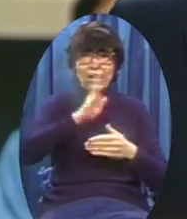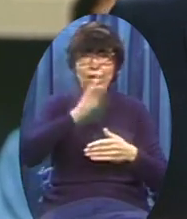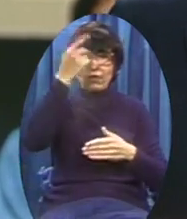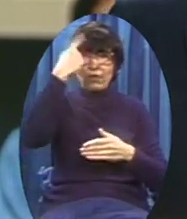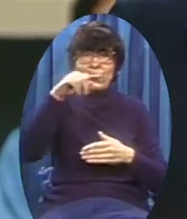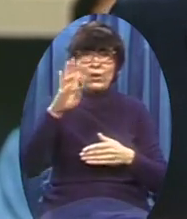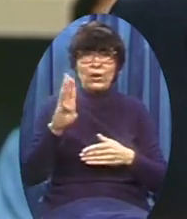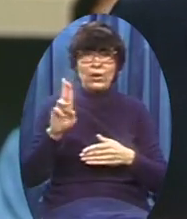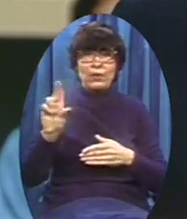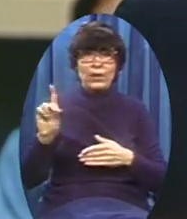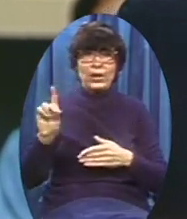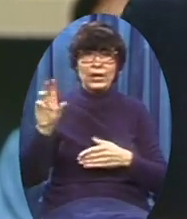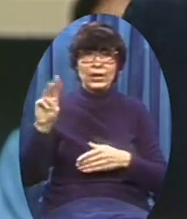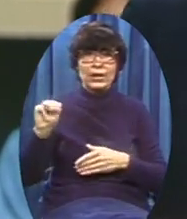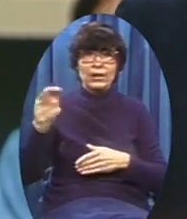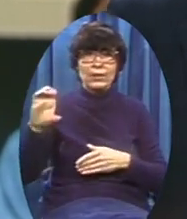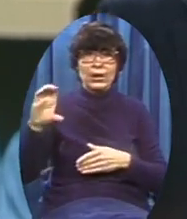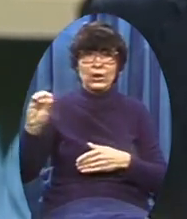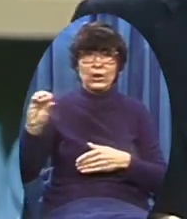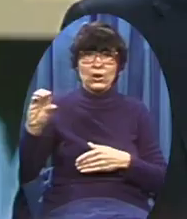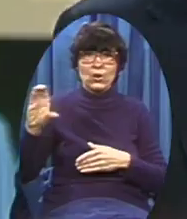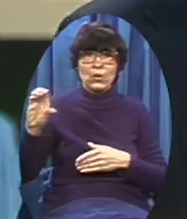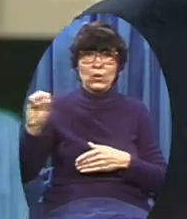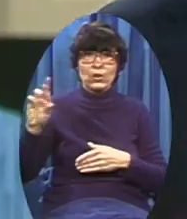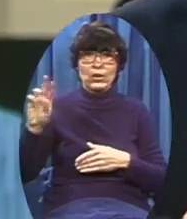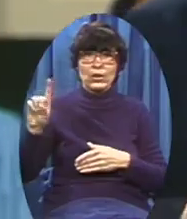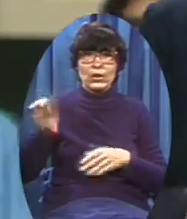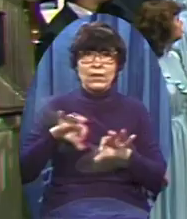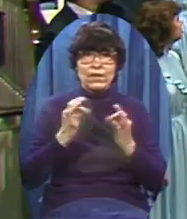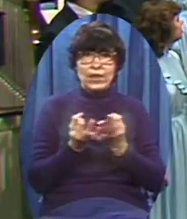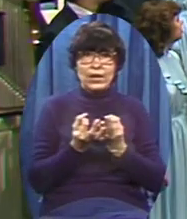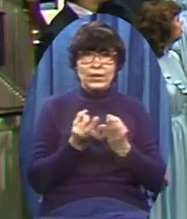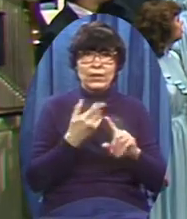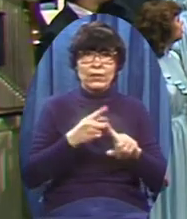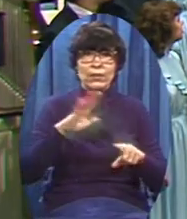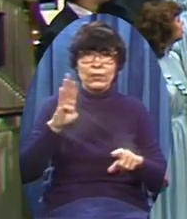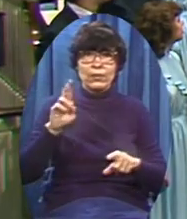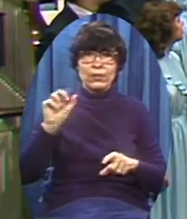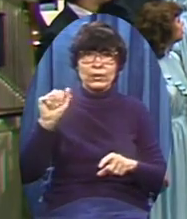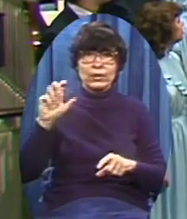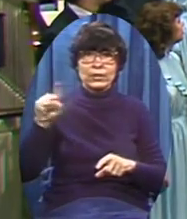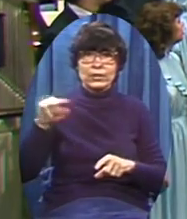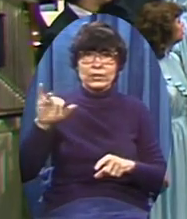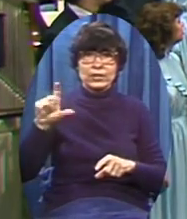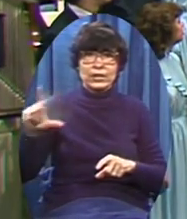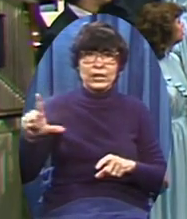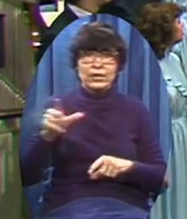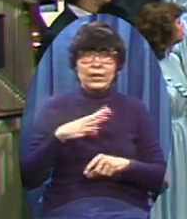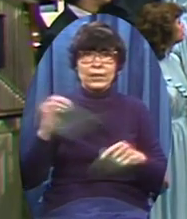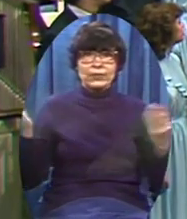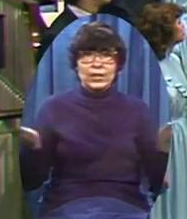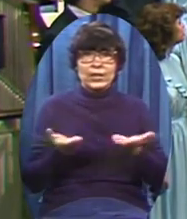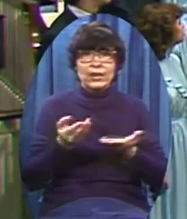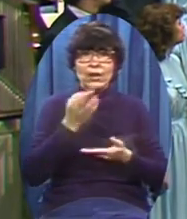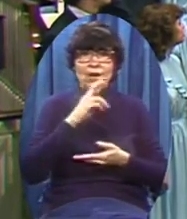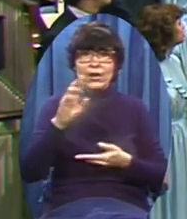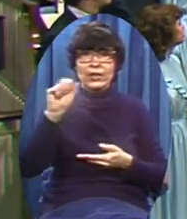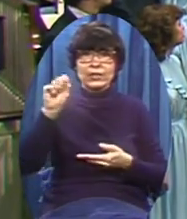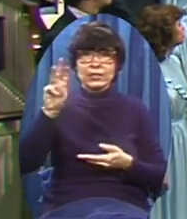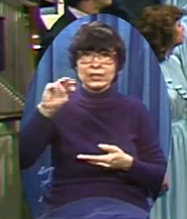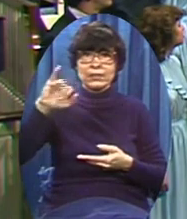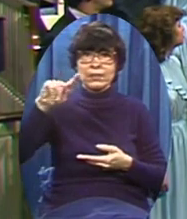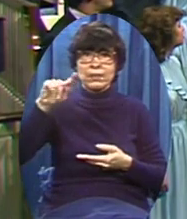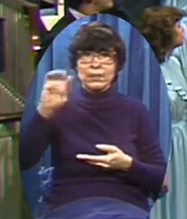left us here. The young people who are about to sing for you are called the Smite Singers, student, missionary, intern, training